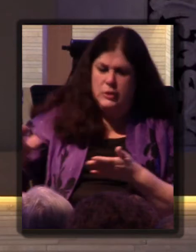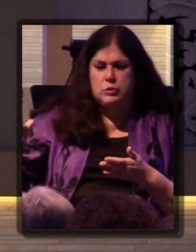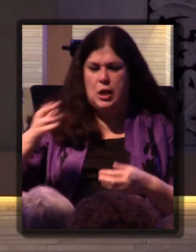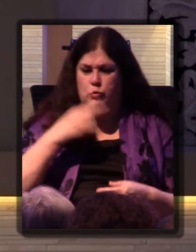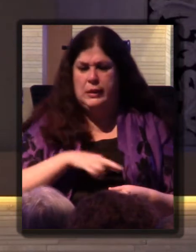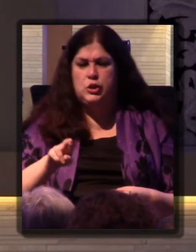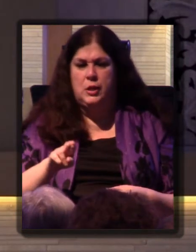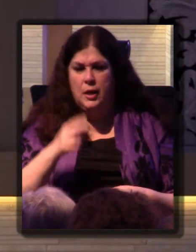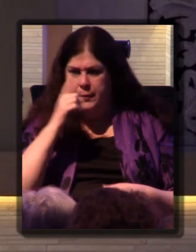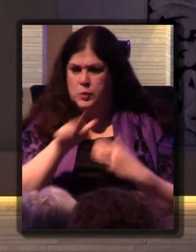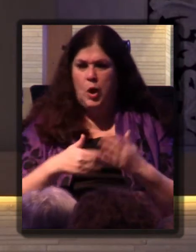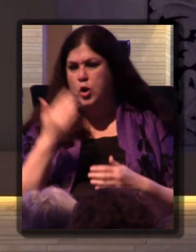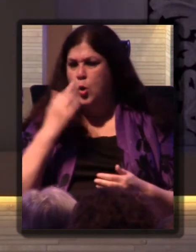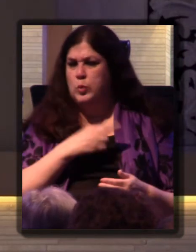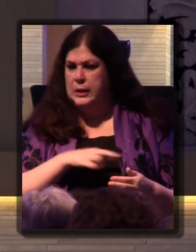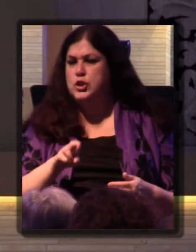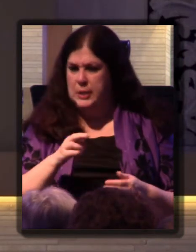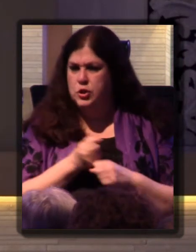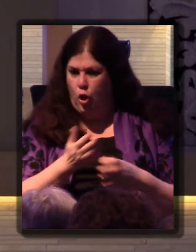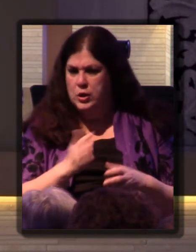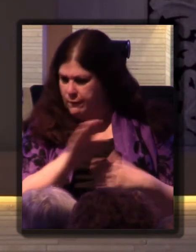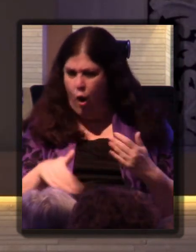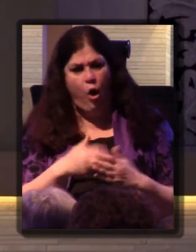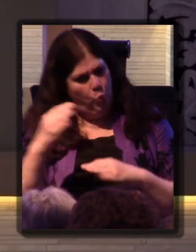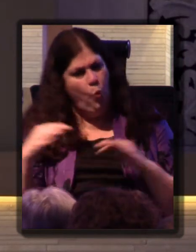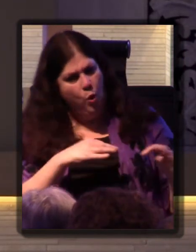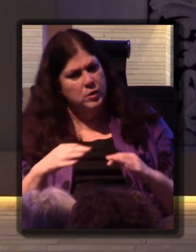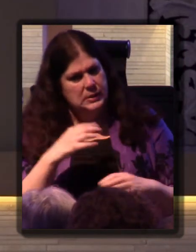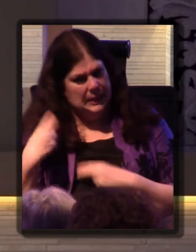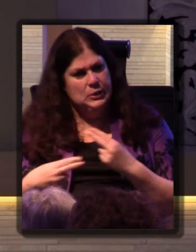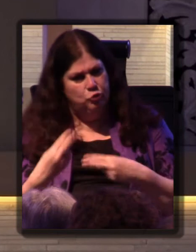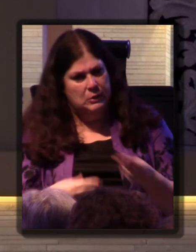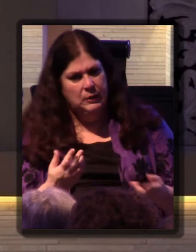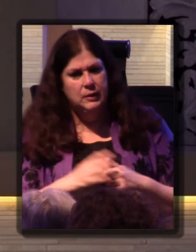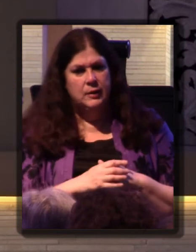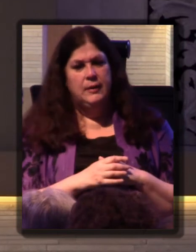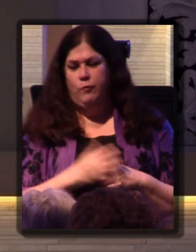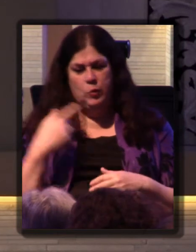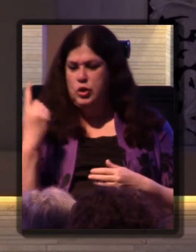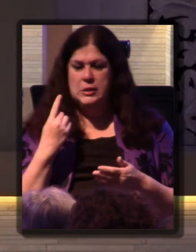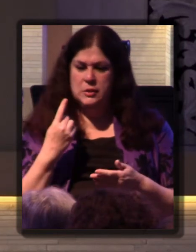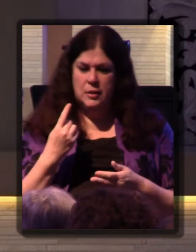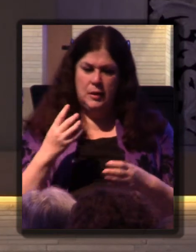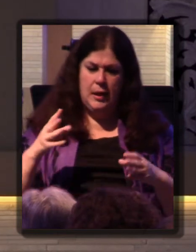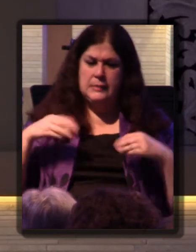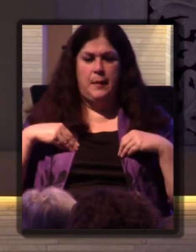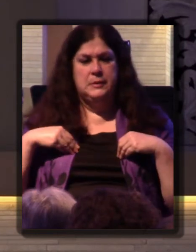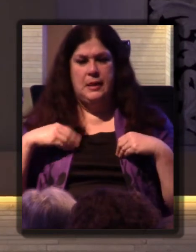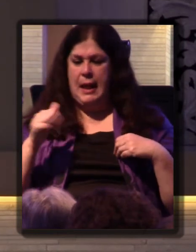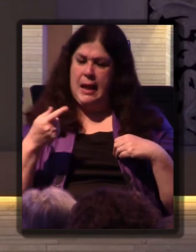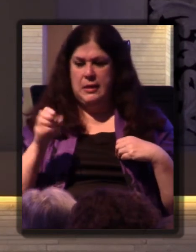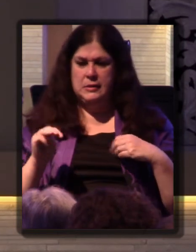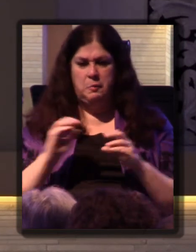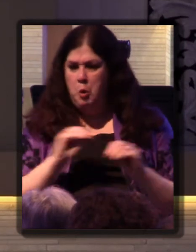everybody would just reject religion, because we all know religion is the cause of all the wars in history, and if we would